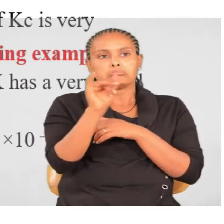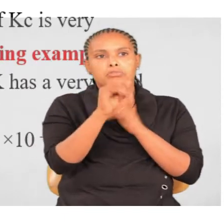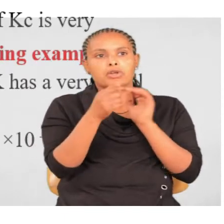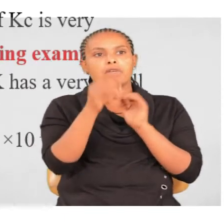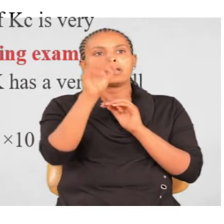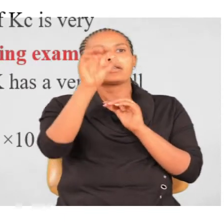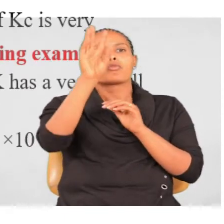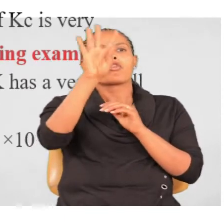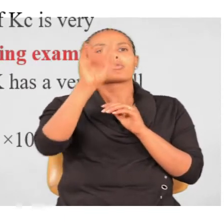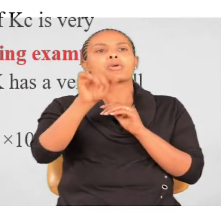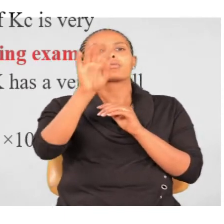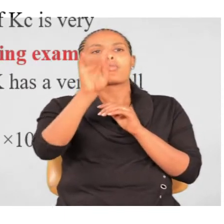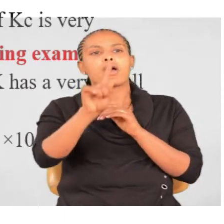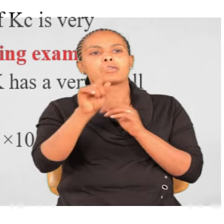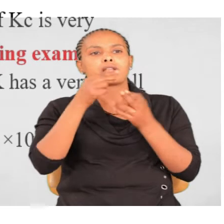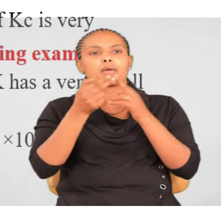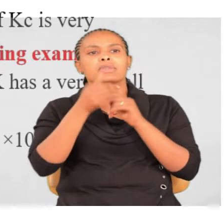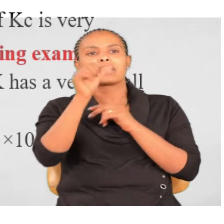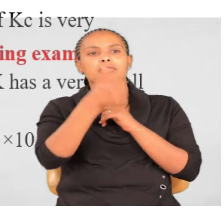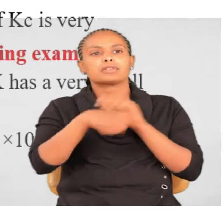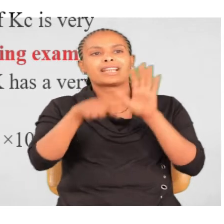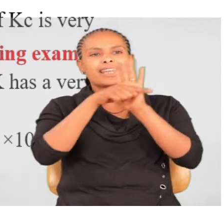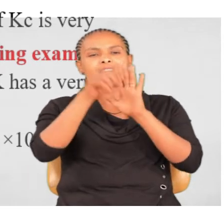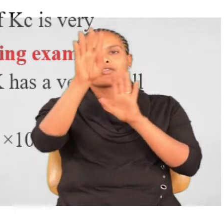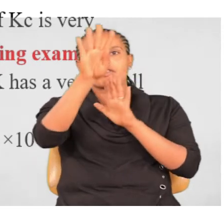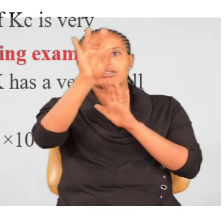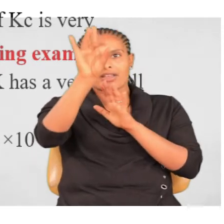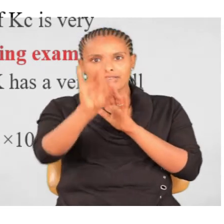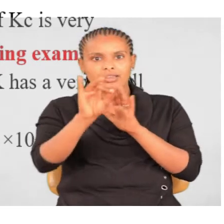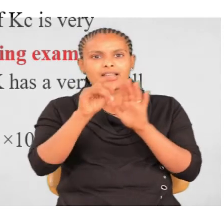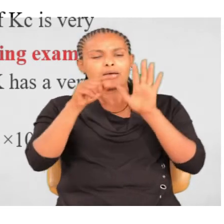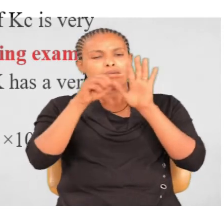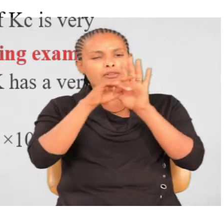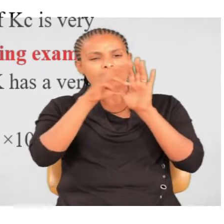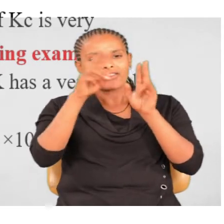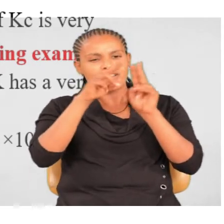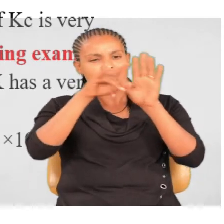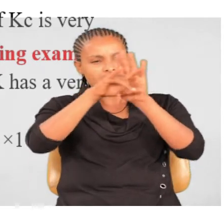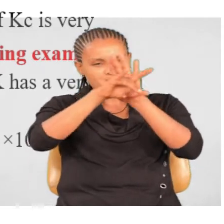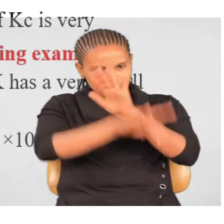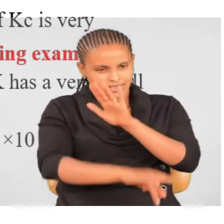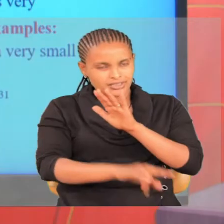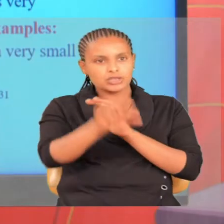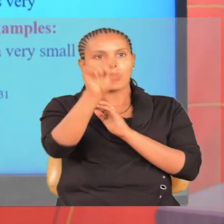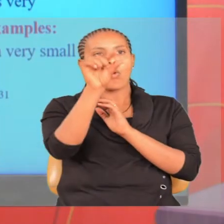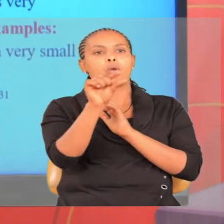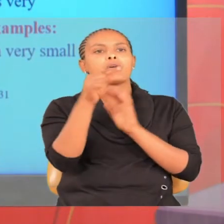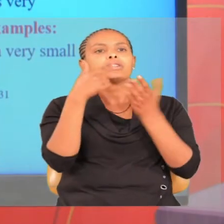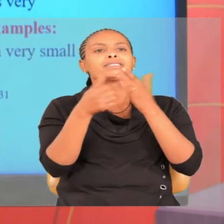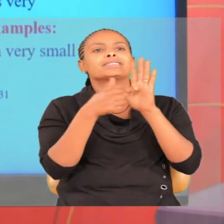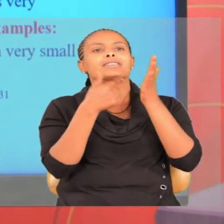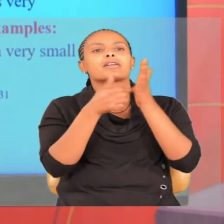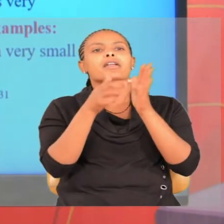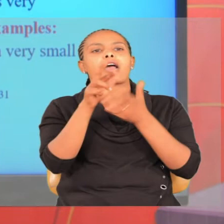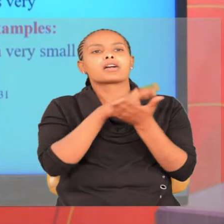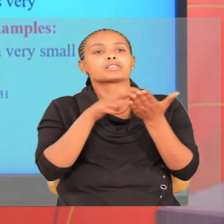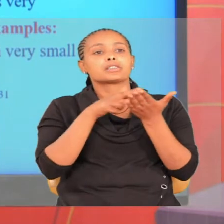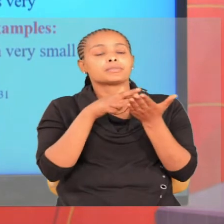raised to minus 48 is very small. This shows that this